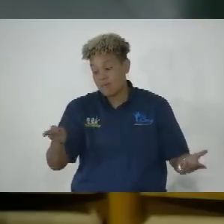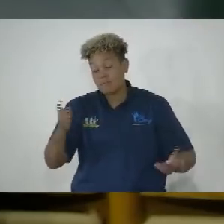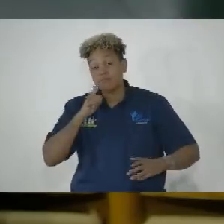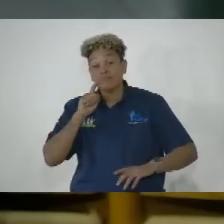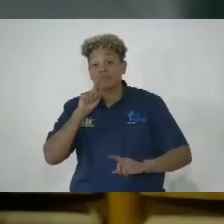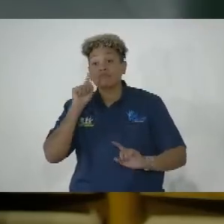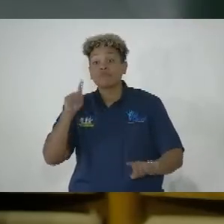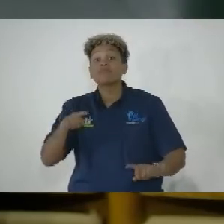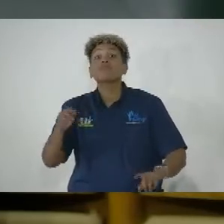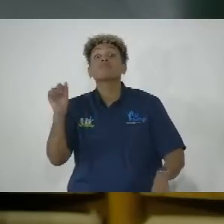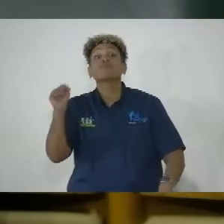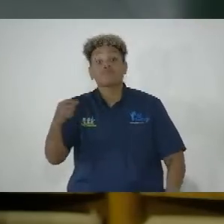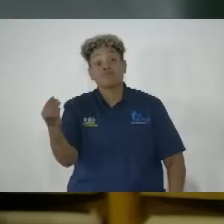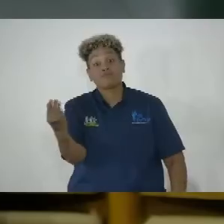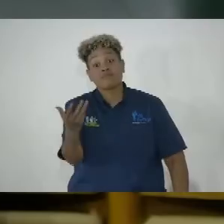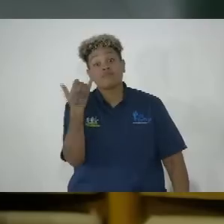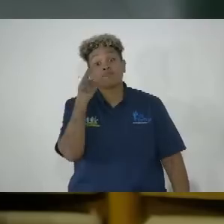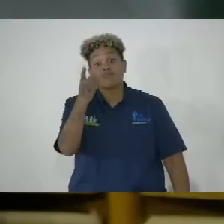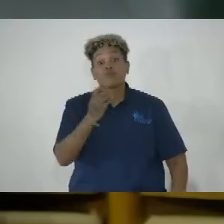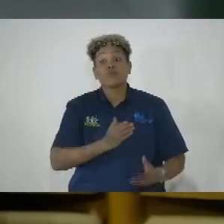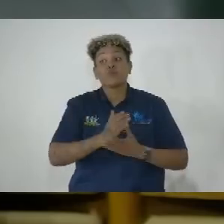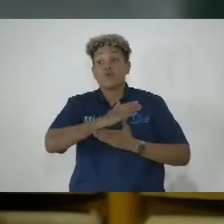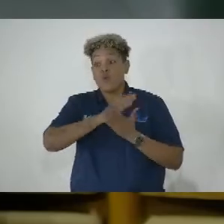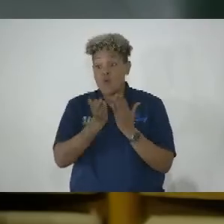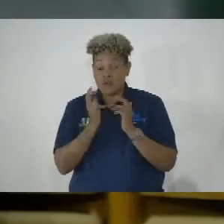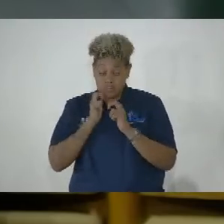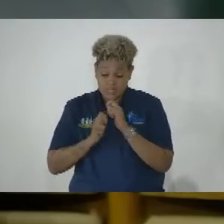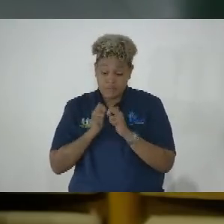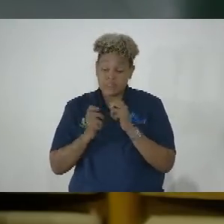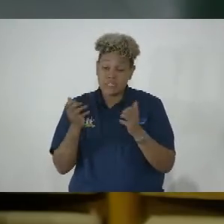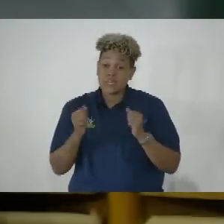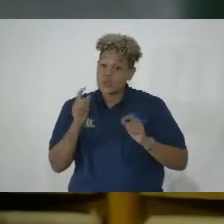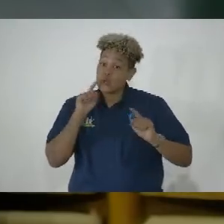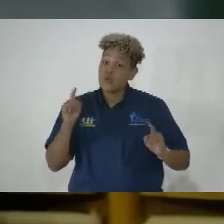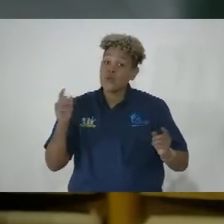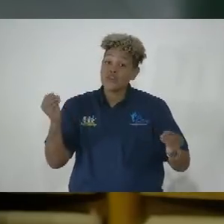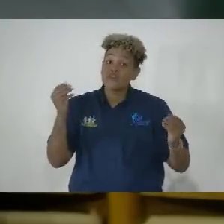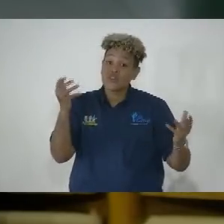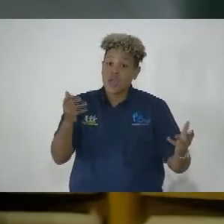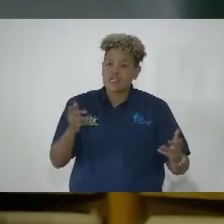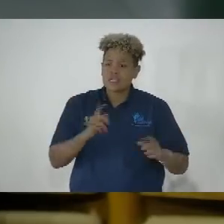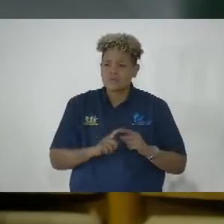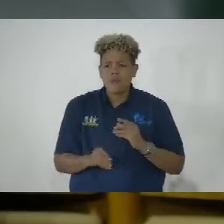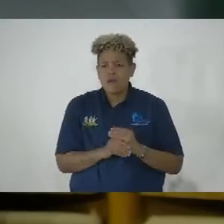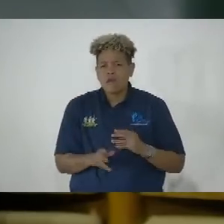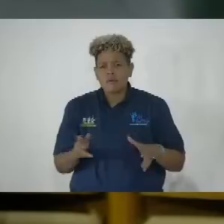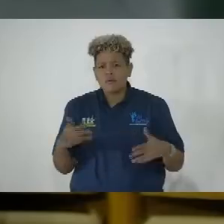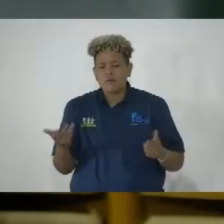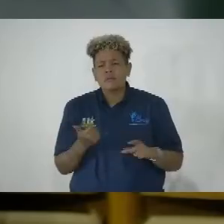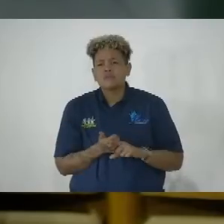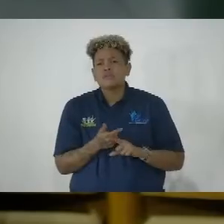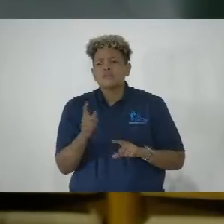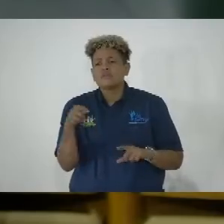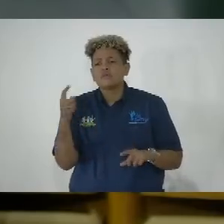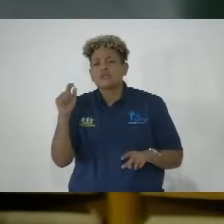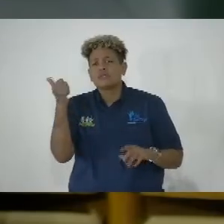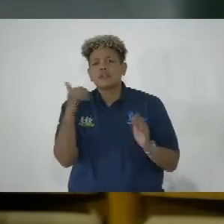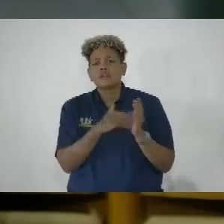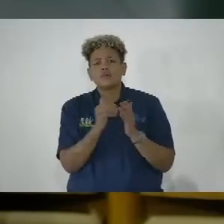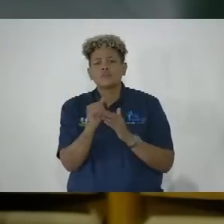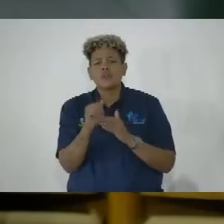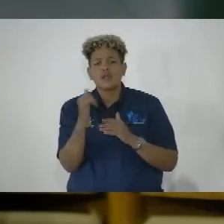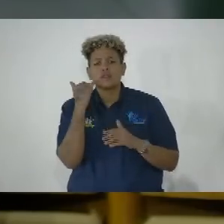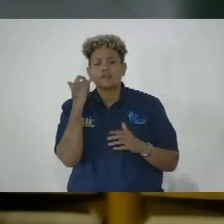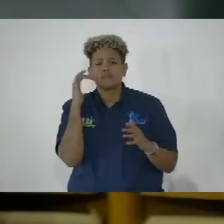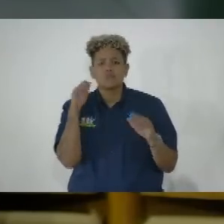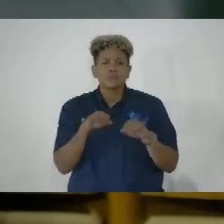order is granted, if you go through all of the difficulty of getting an order granted, but then it's only $10,000 if it's